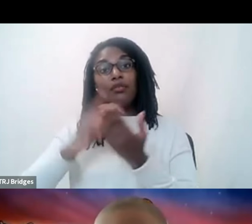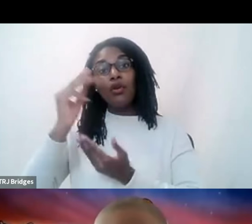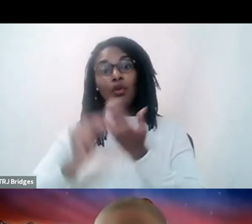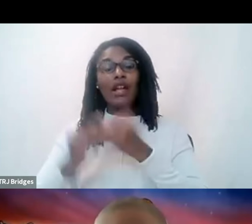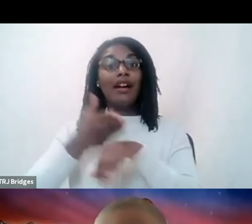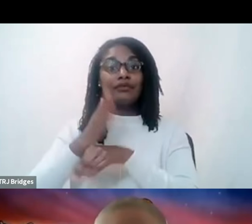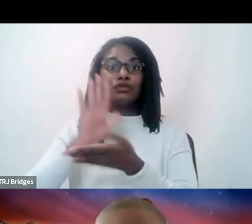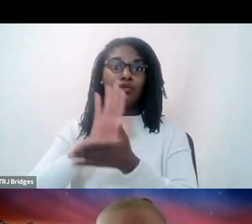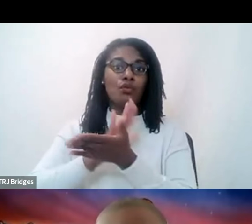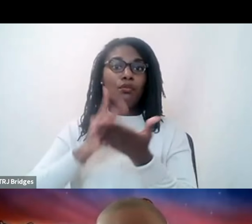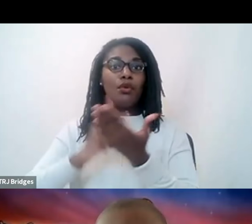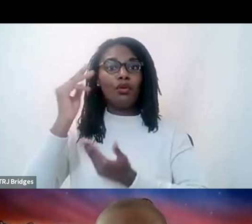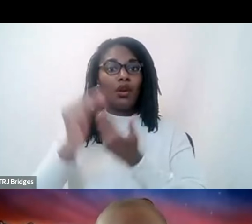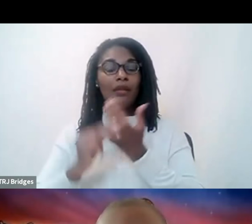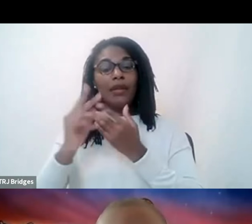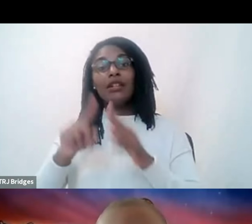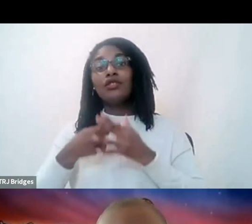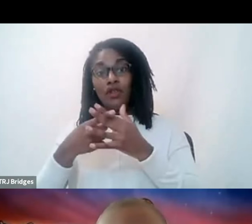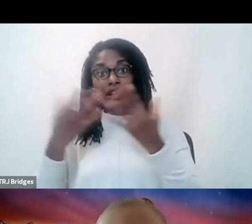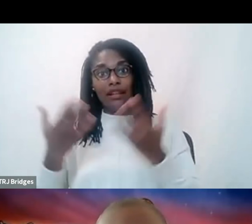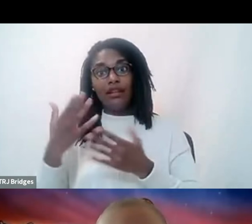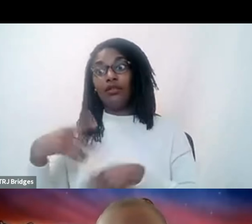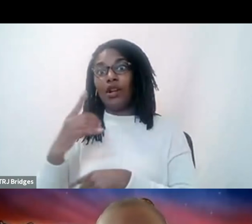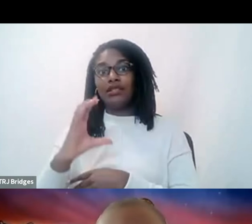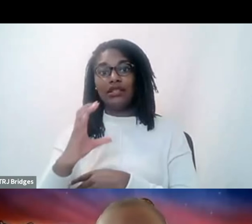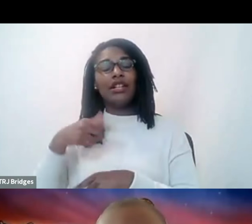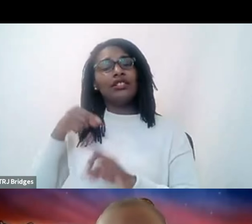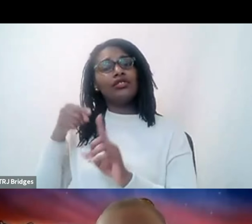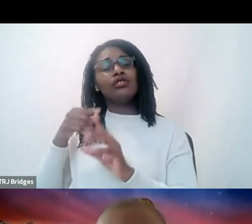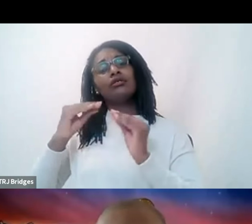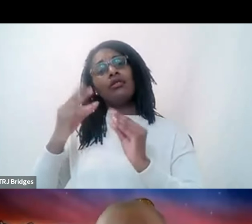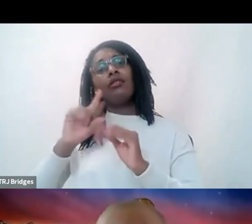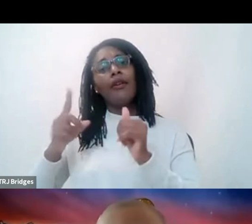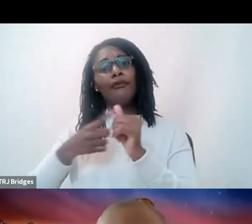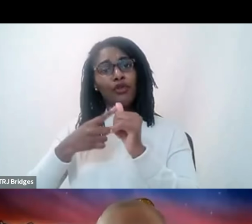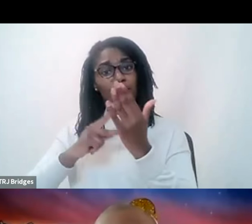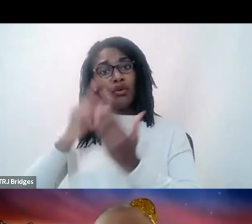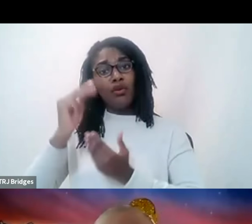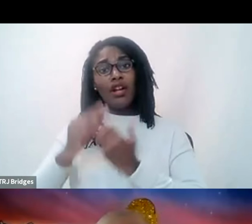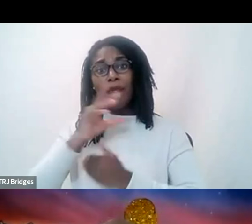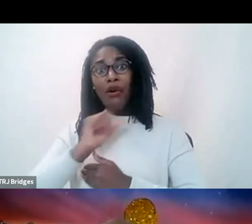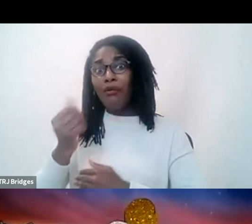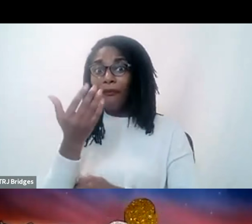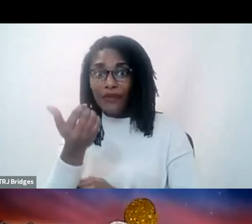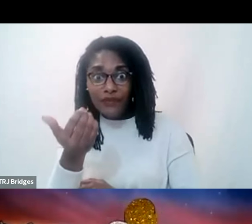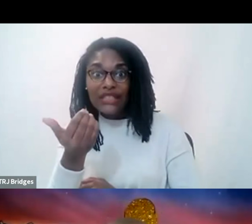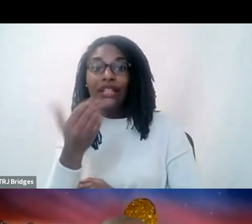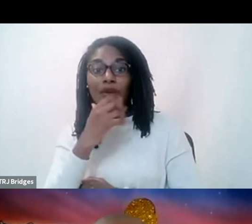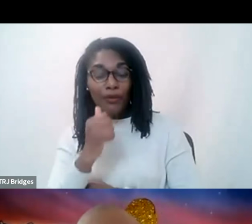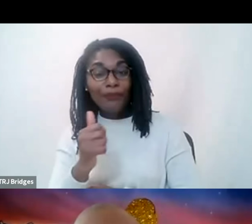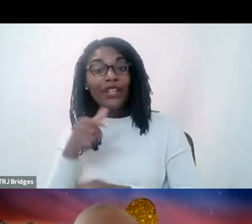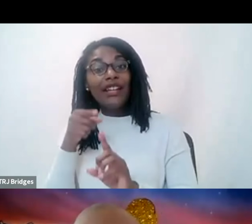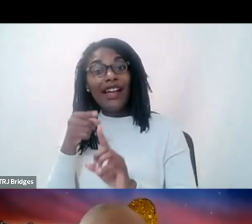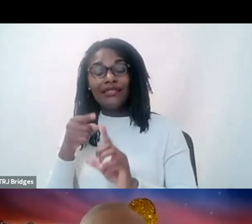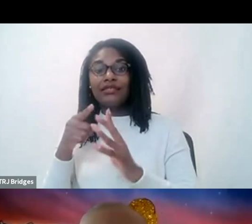DC metropolitan area. She taught her first adult West African dance class at age 15, an achievement that